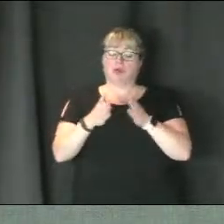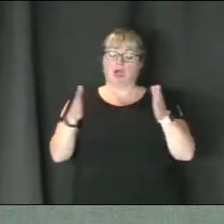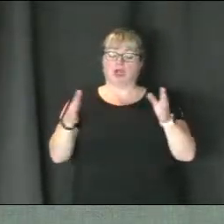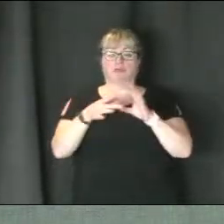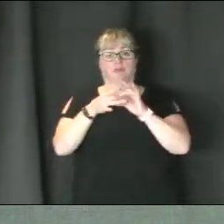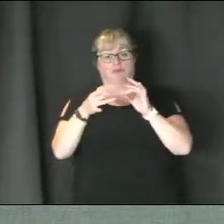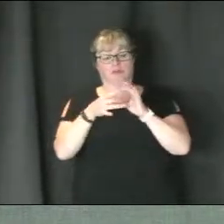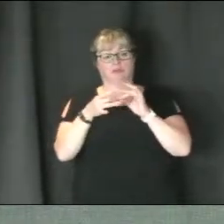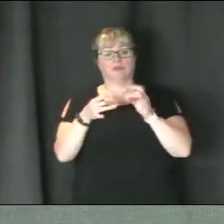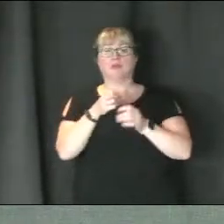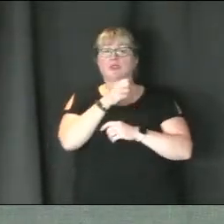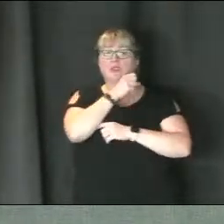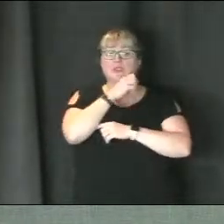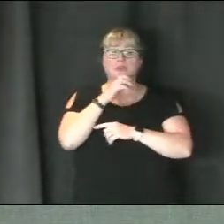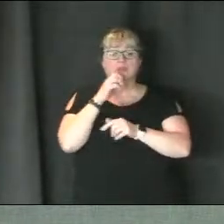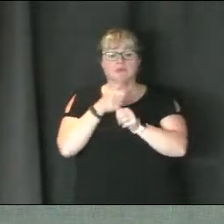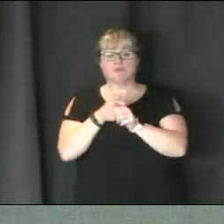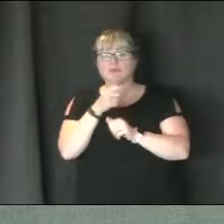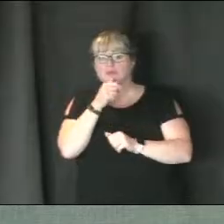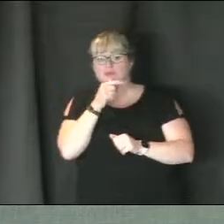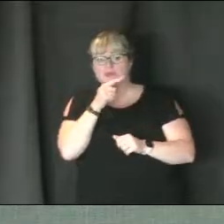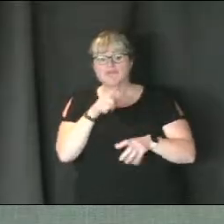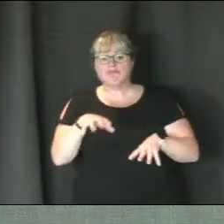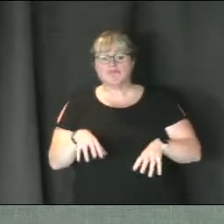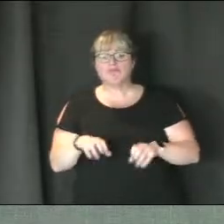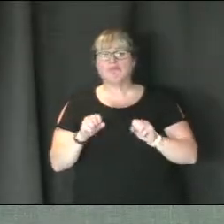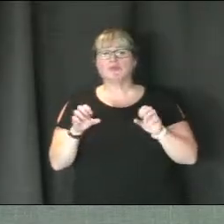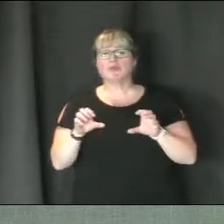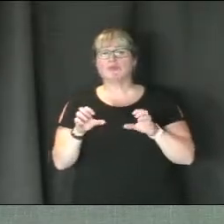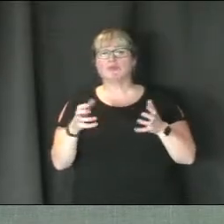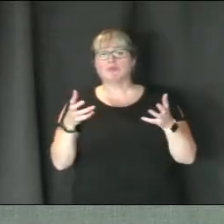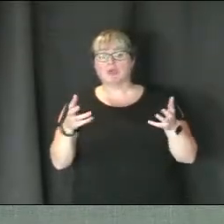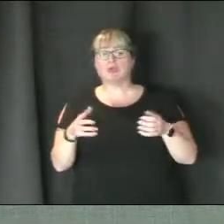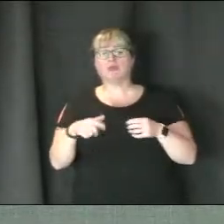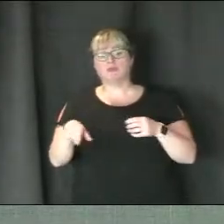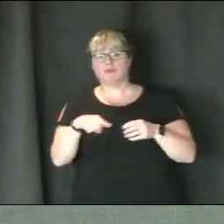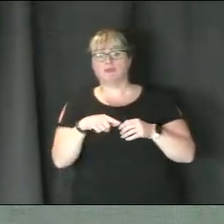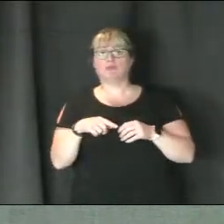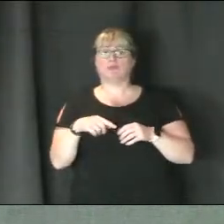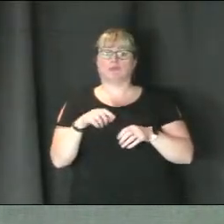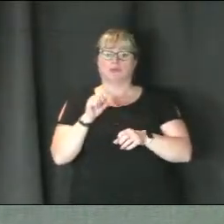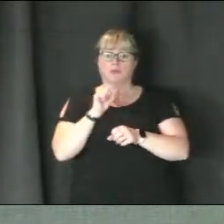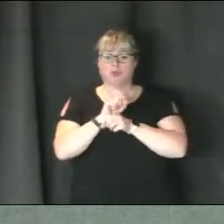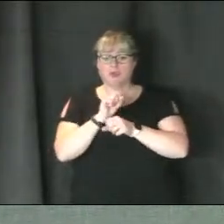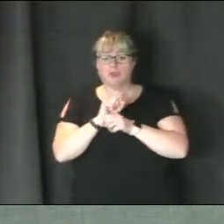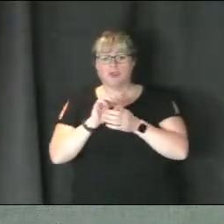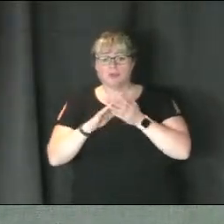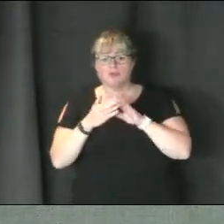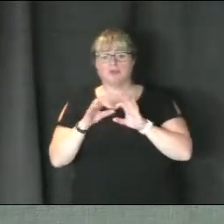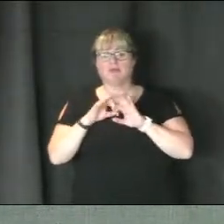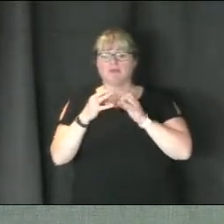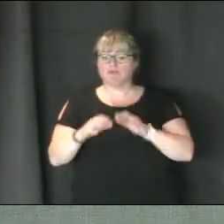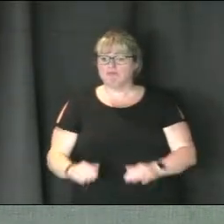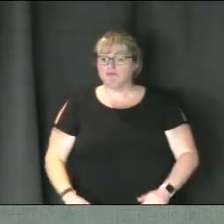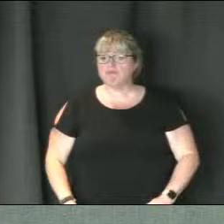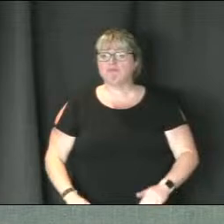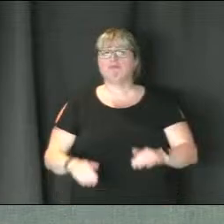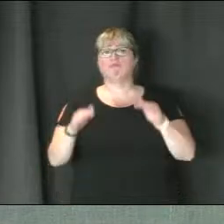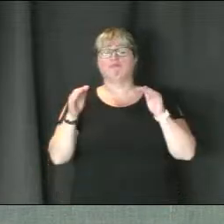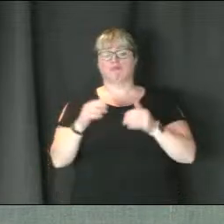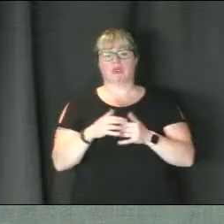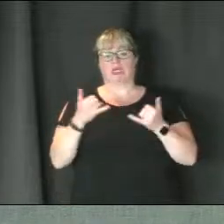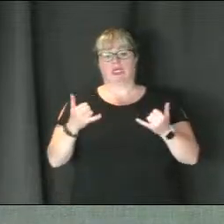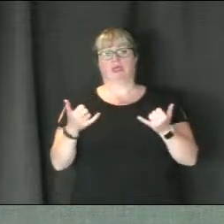And who are those seniors and what have they done other than you can just say built communities, worked in the communities, raised their families. And what an